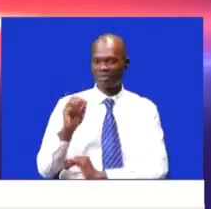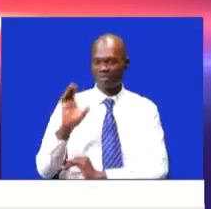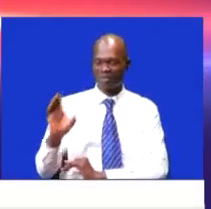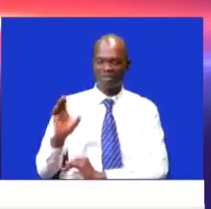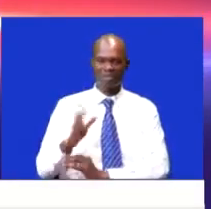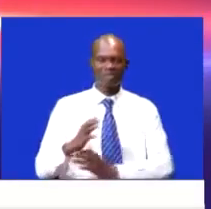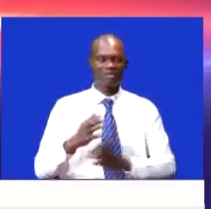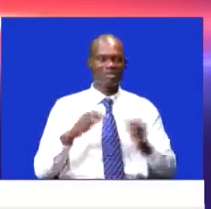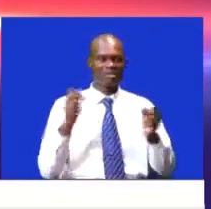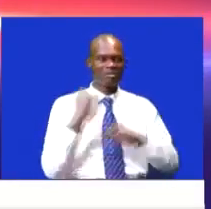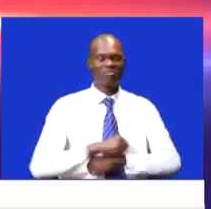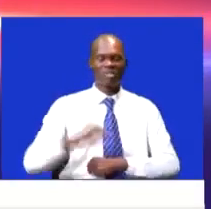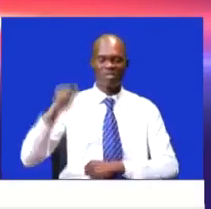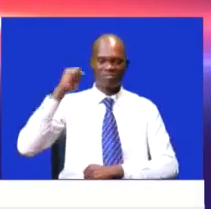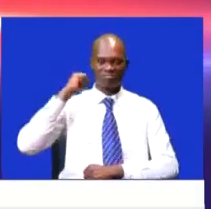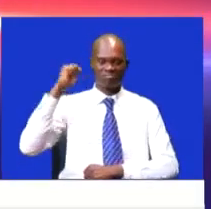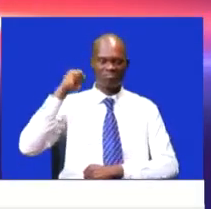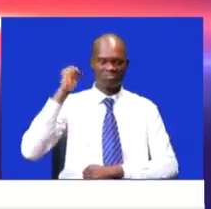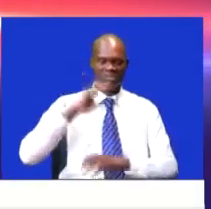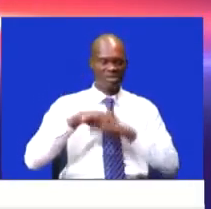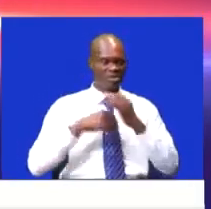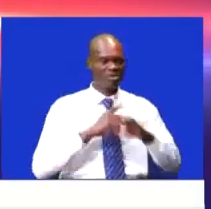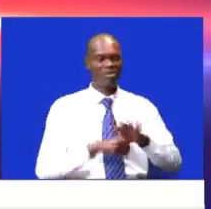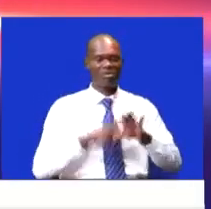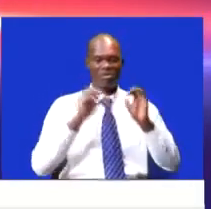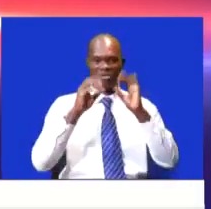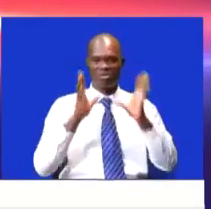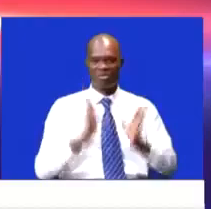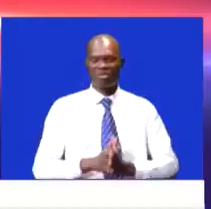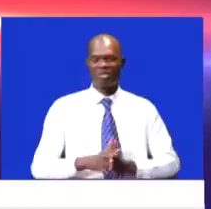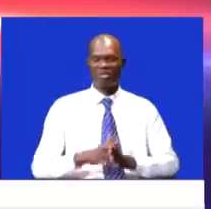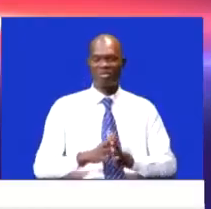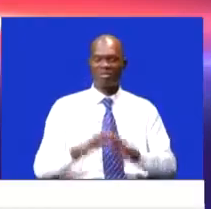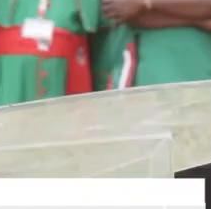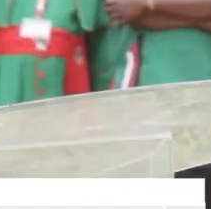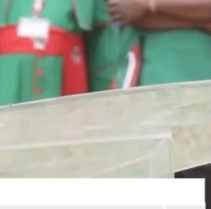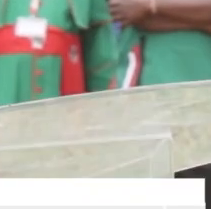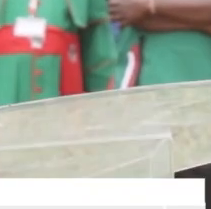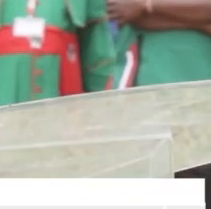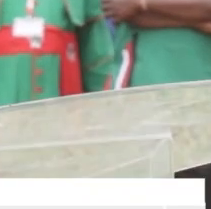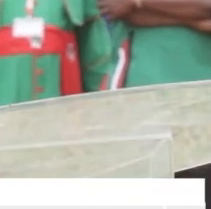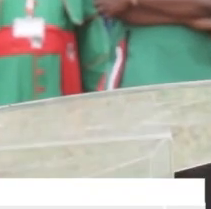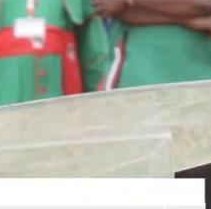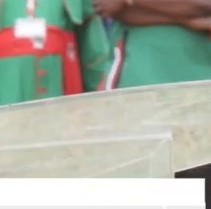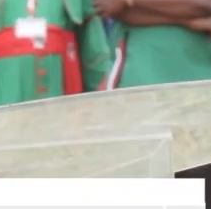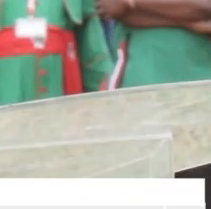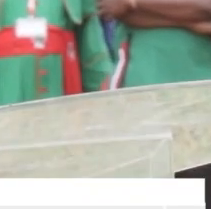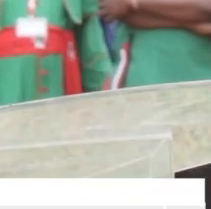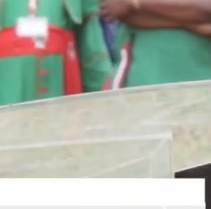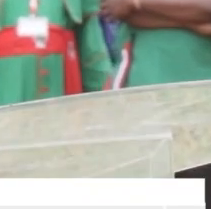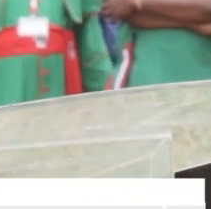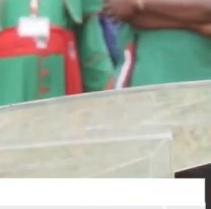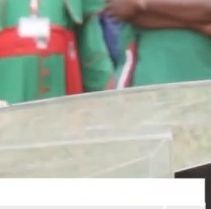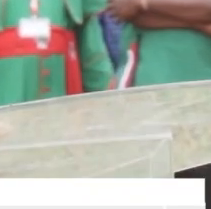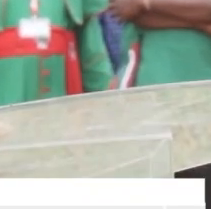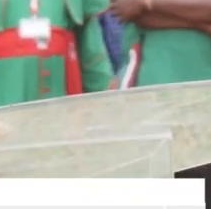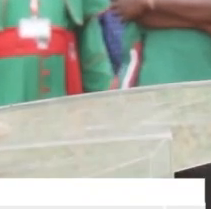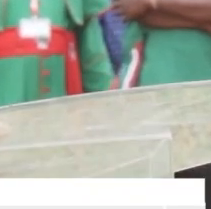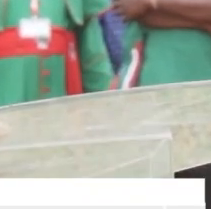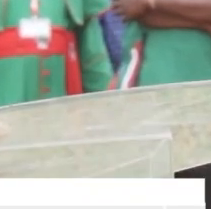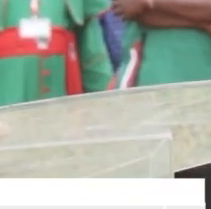no ero ka kinde jopuonj to dong' mana ka ywagore. We should have a